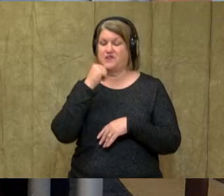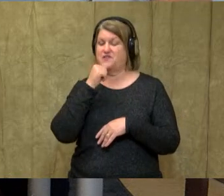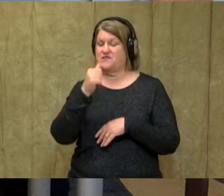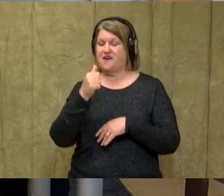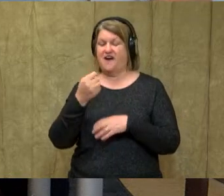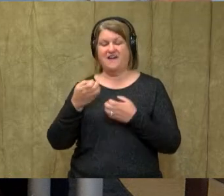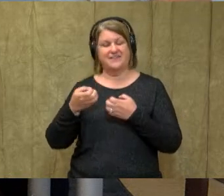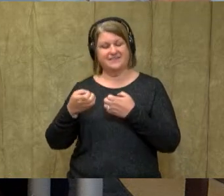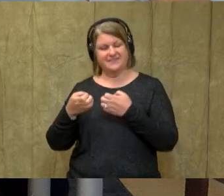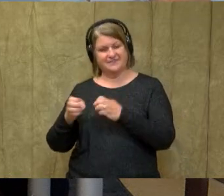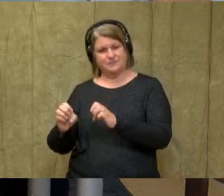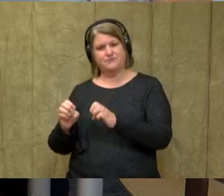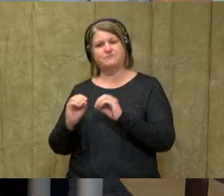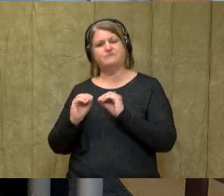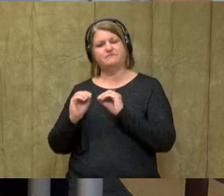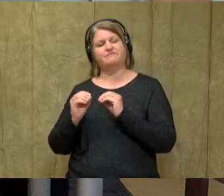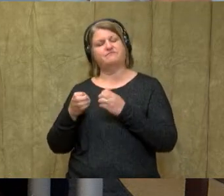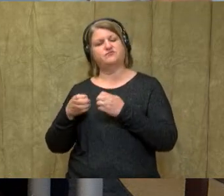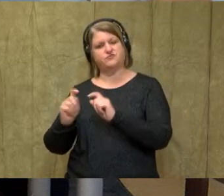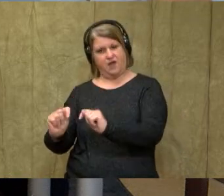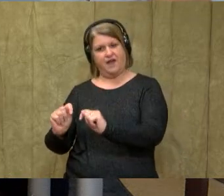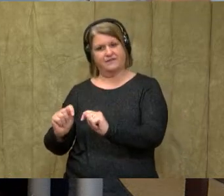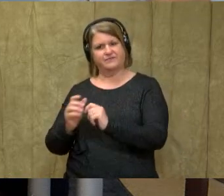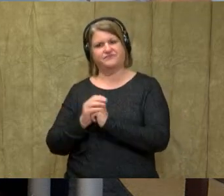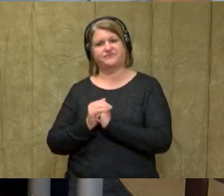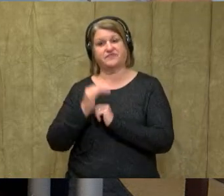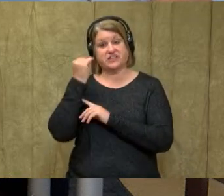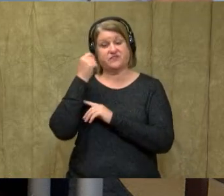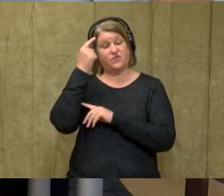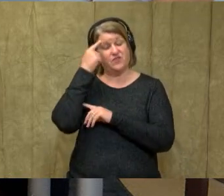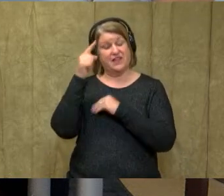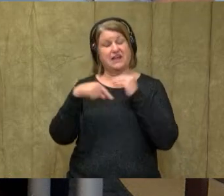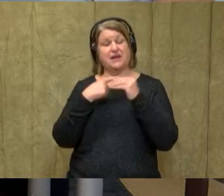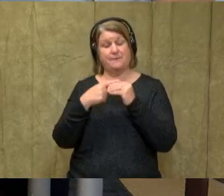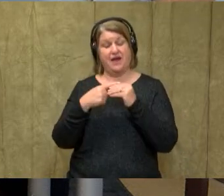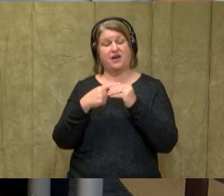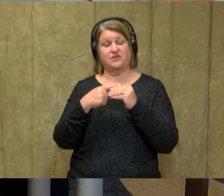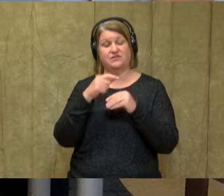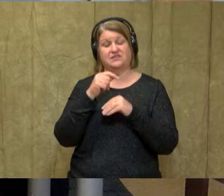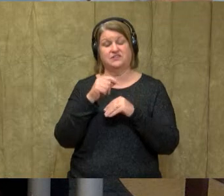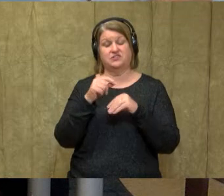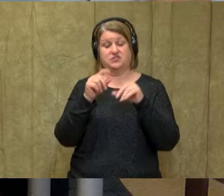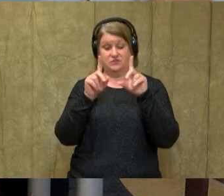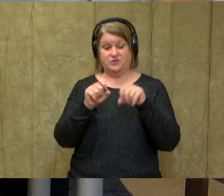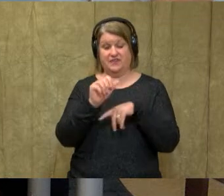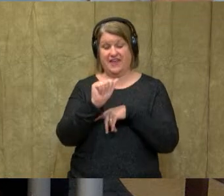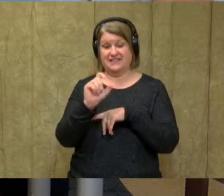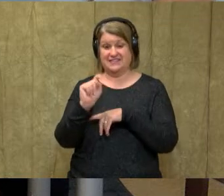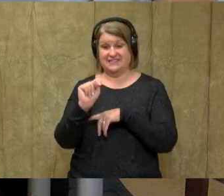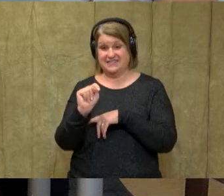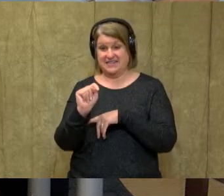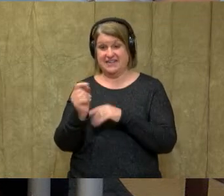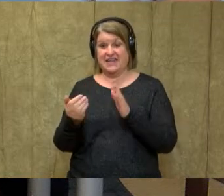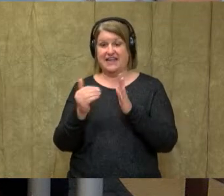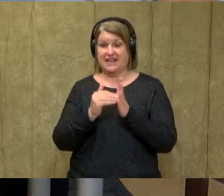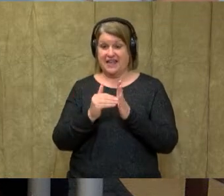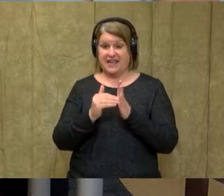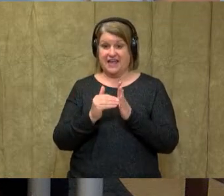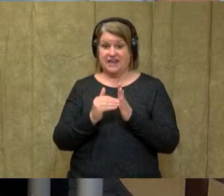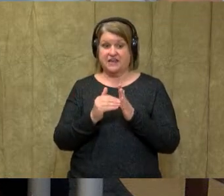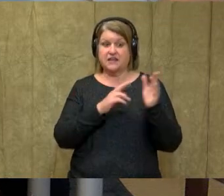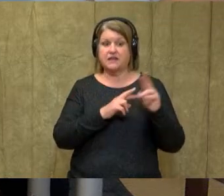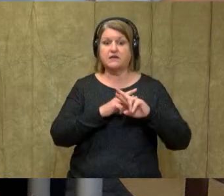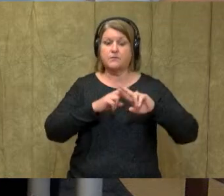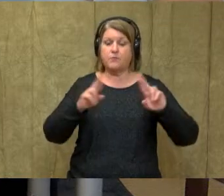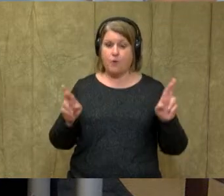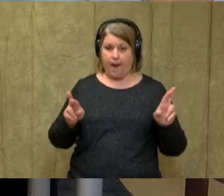process. So as you begin thinking about taking your ACT for the final time, prep, study, look at your scores